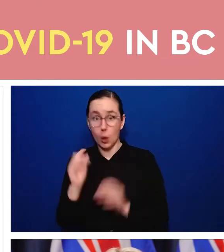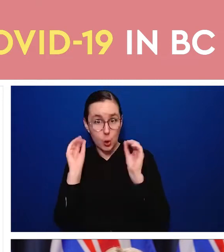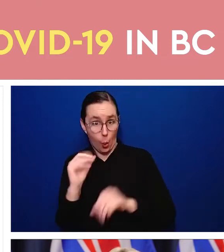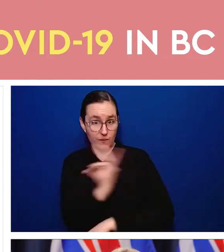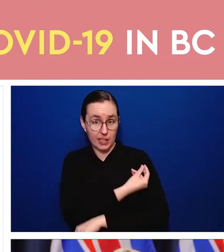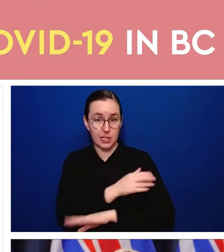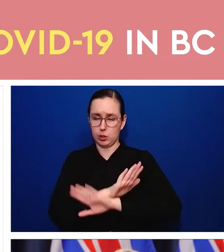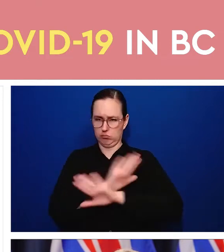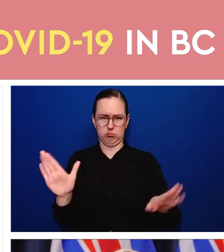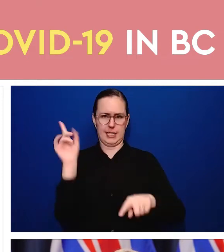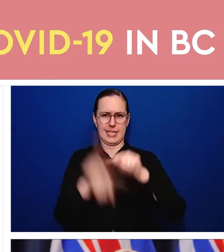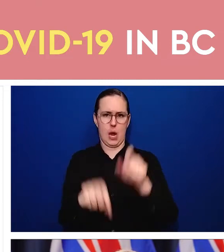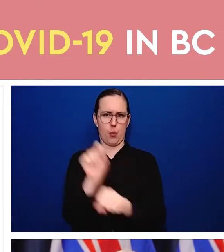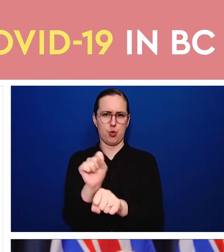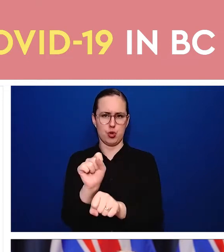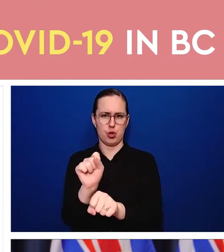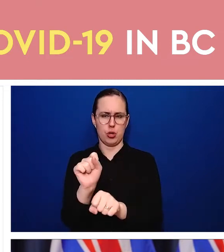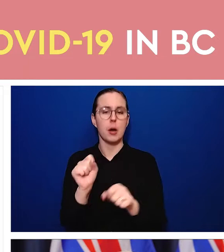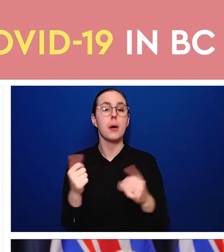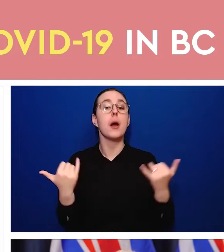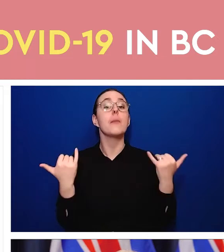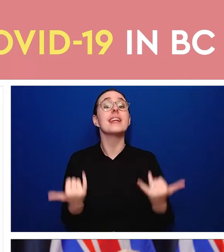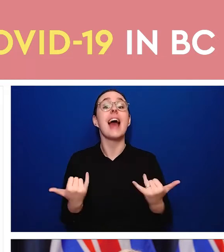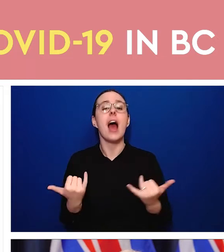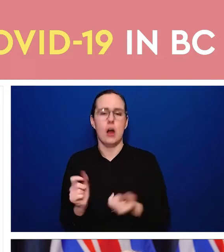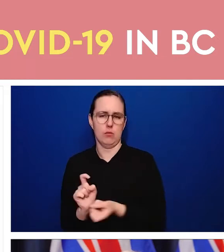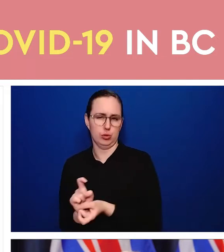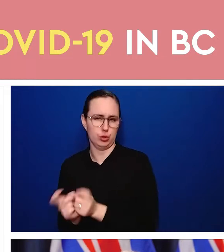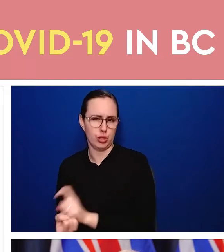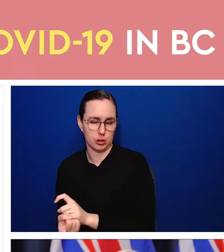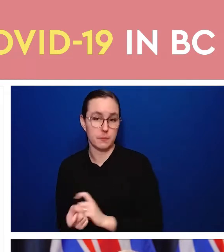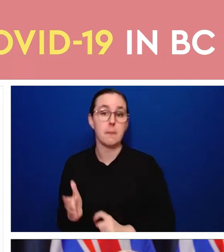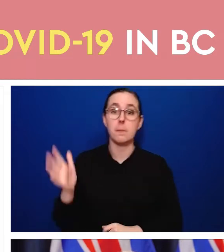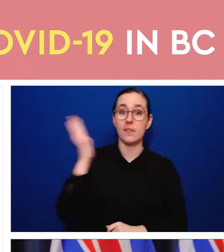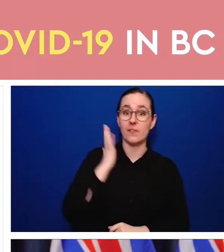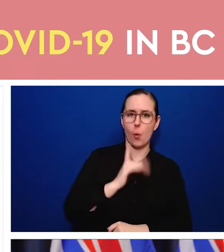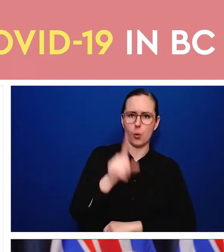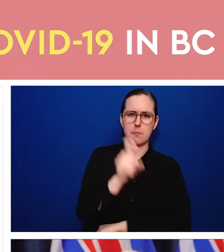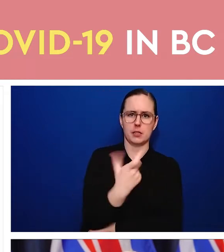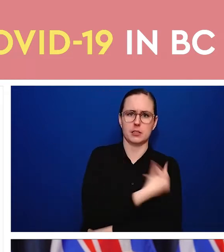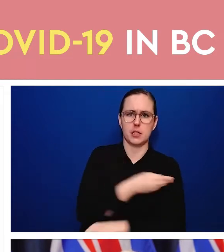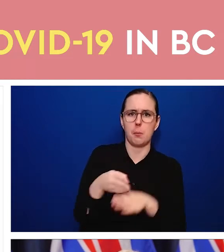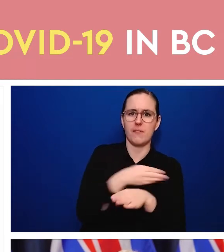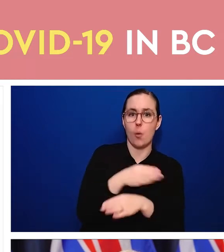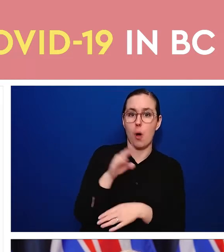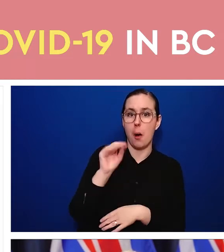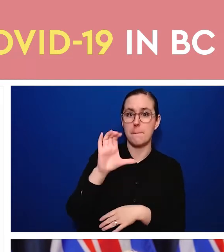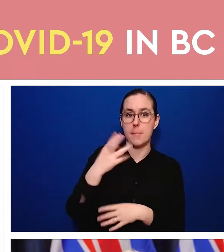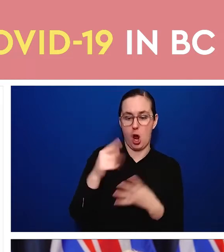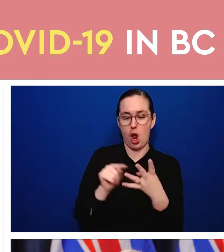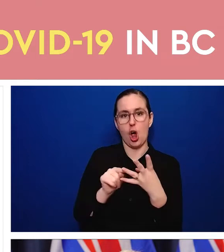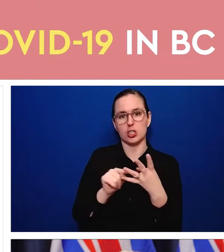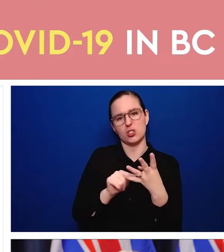by March 24th. We've been working through the specifics with each individual college, and based on the risks within